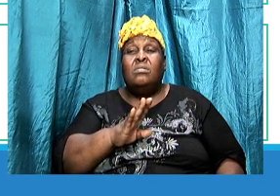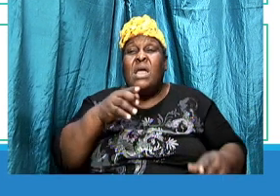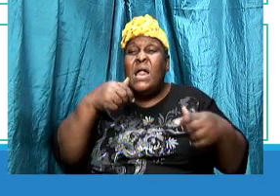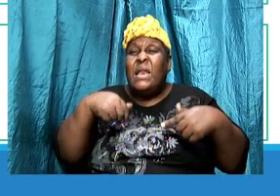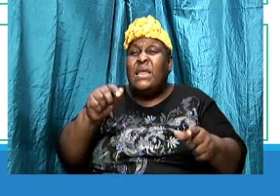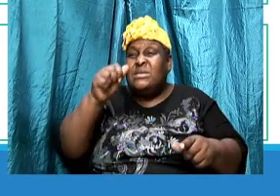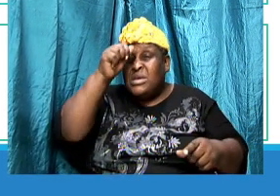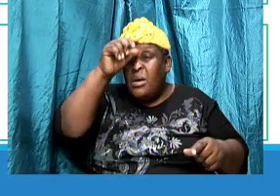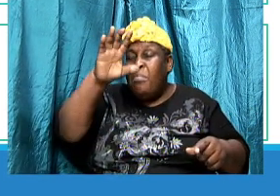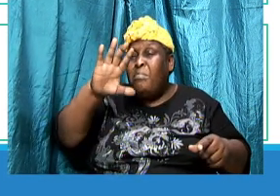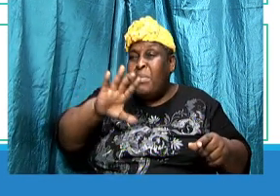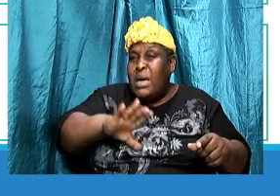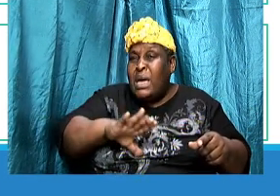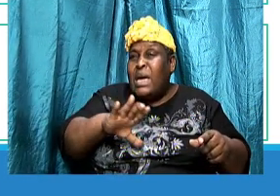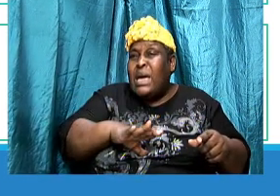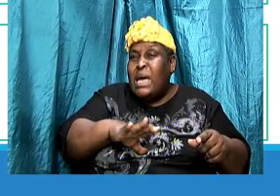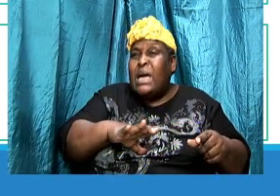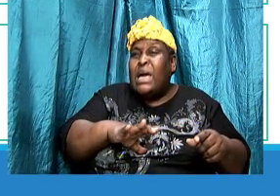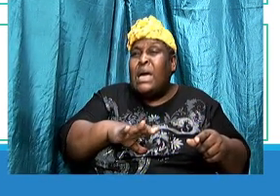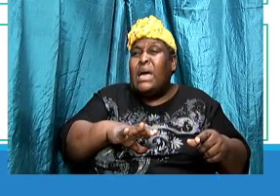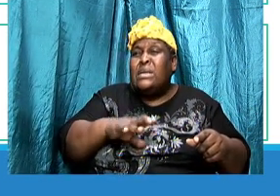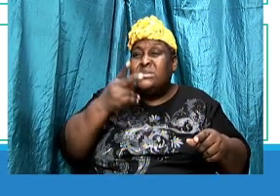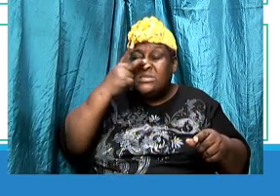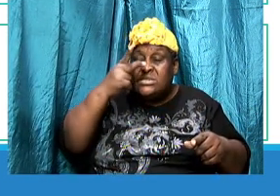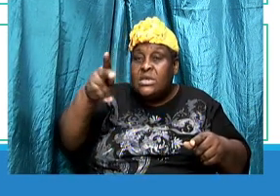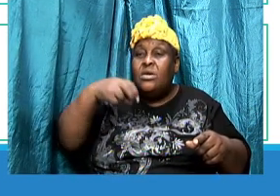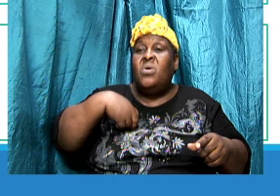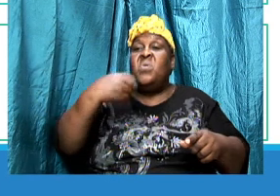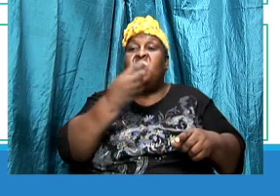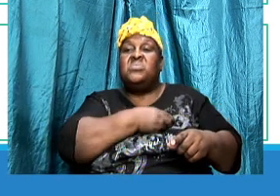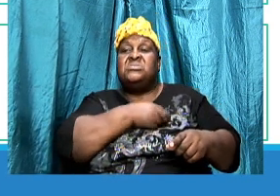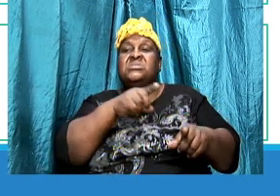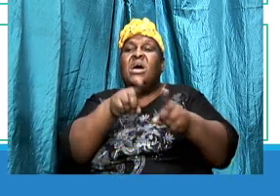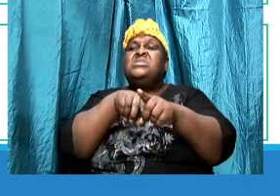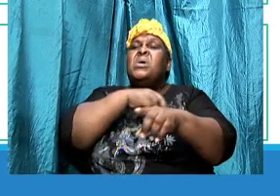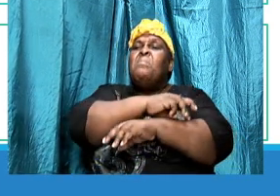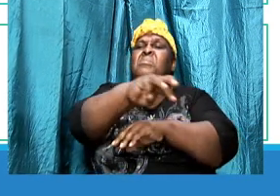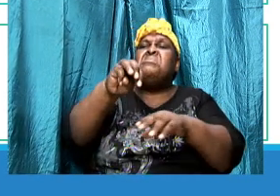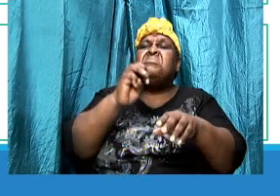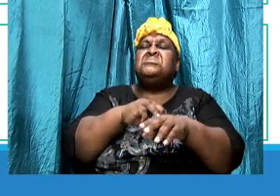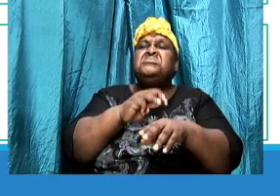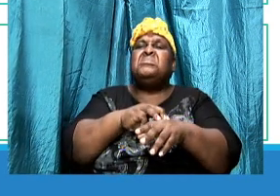so account of us as minister. And when we look